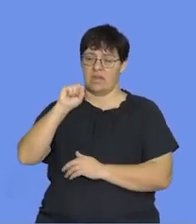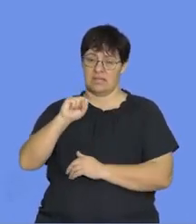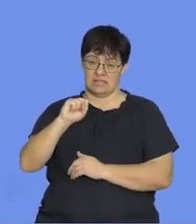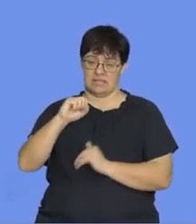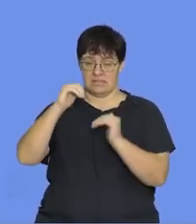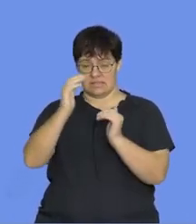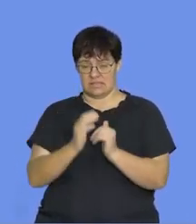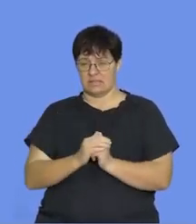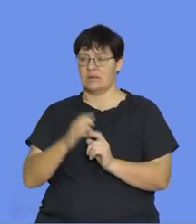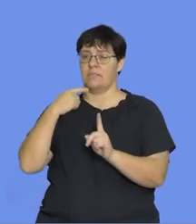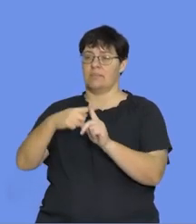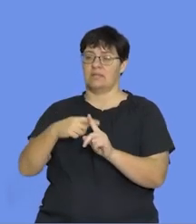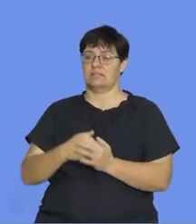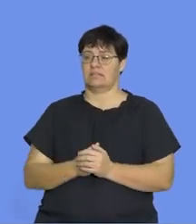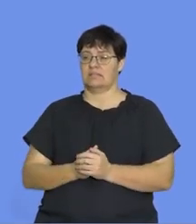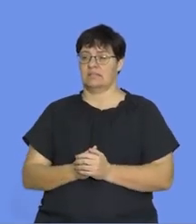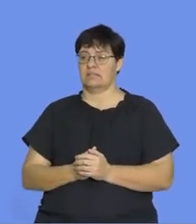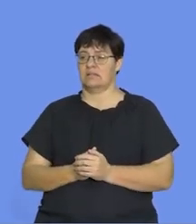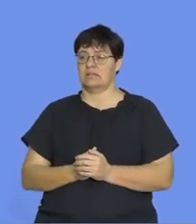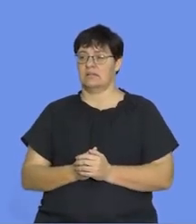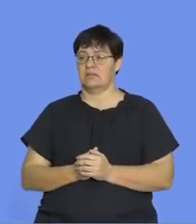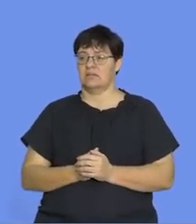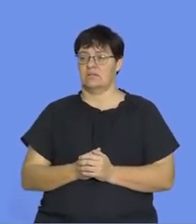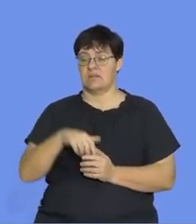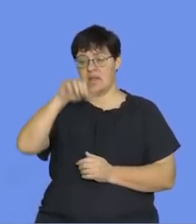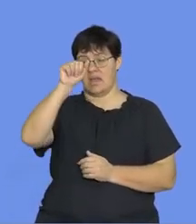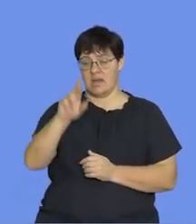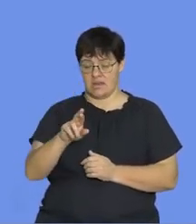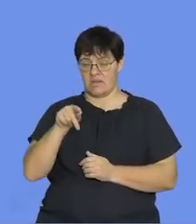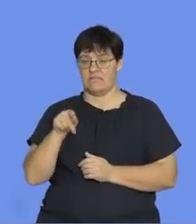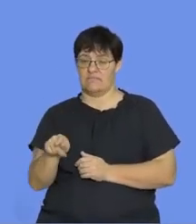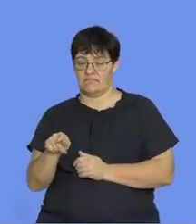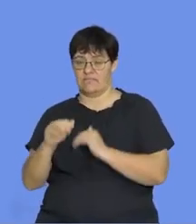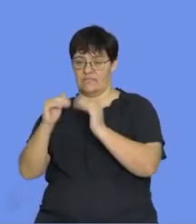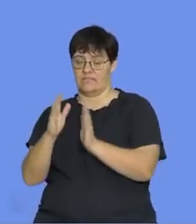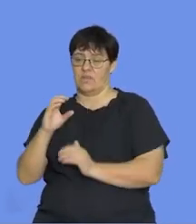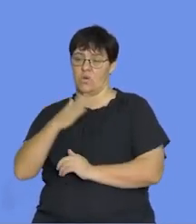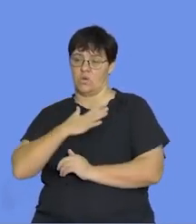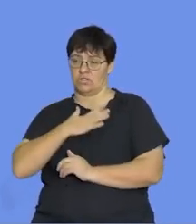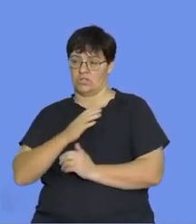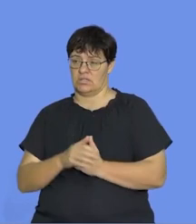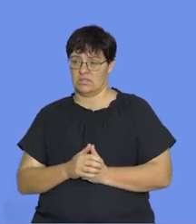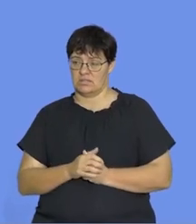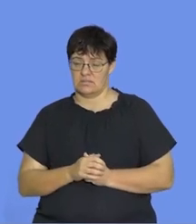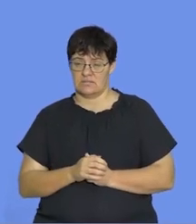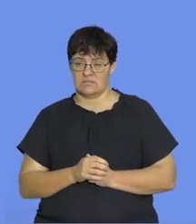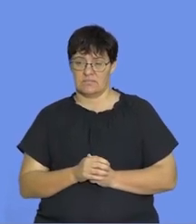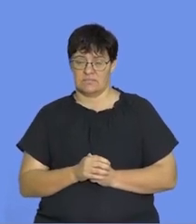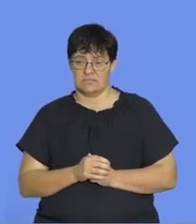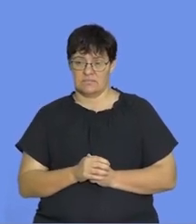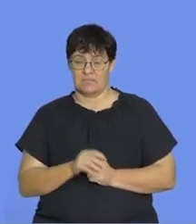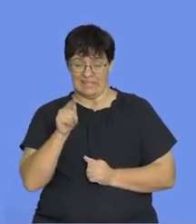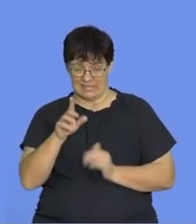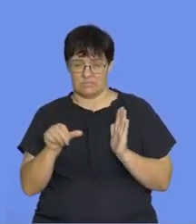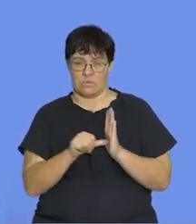right, plus the relative atomic mass of oxygen, right? Very important,